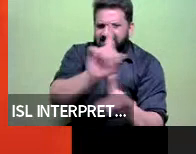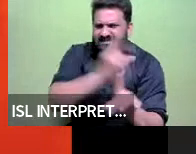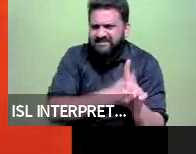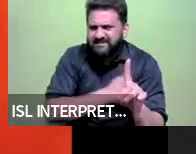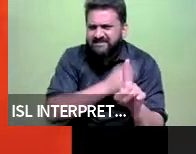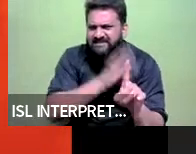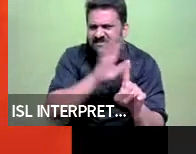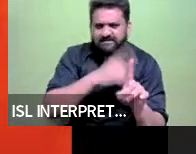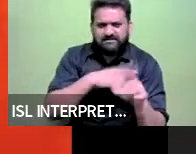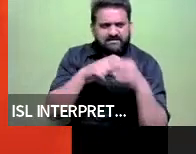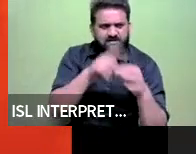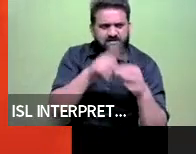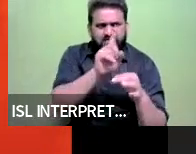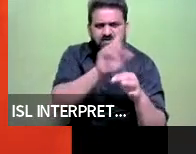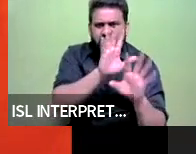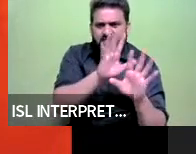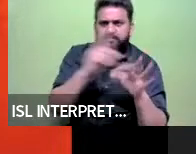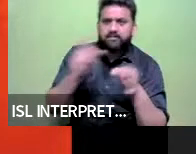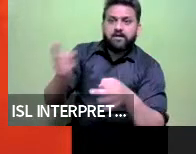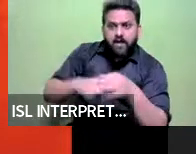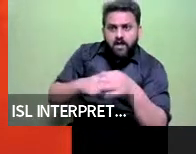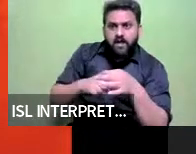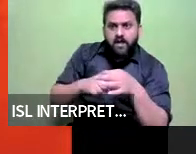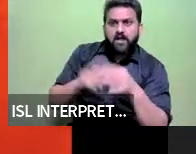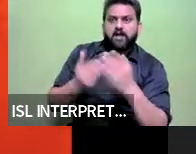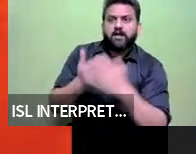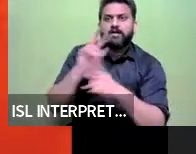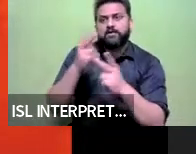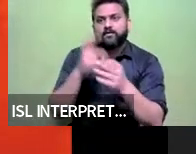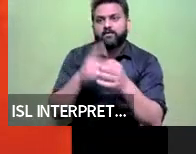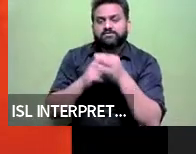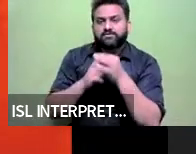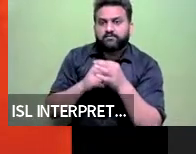not my question. And they will ask you different.